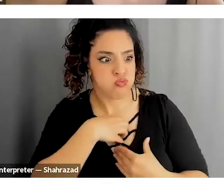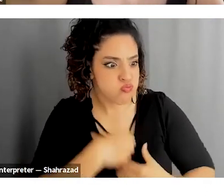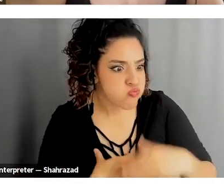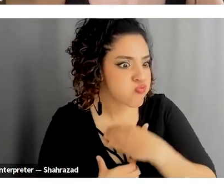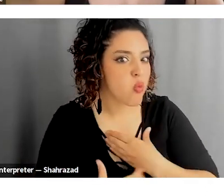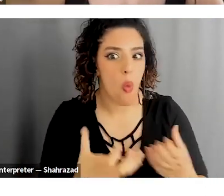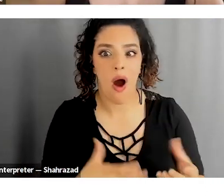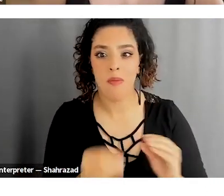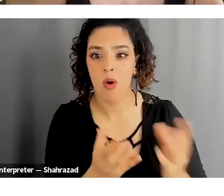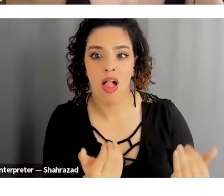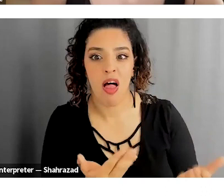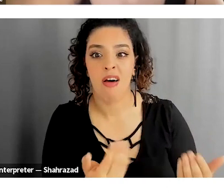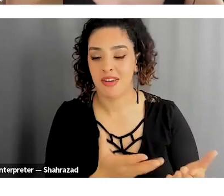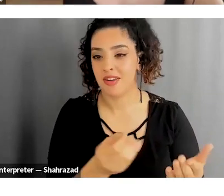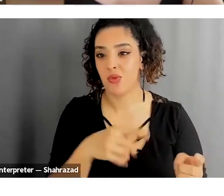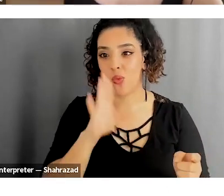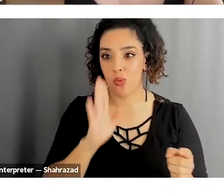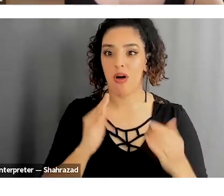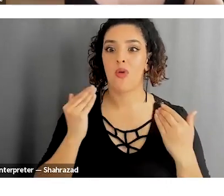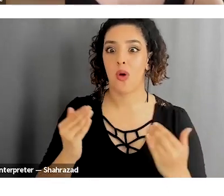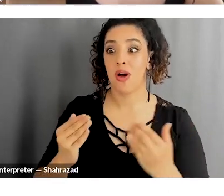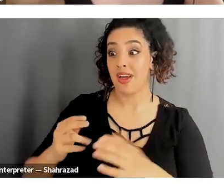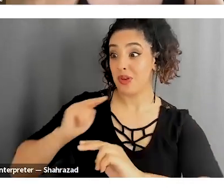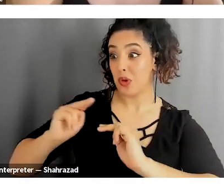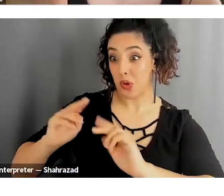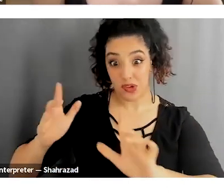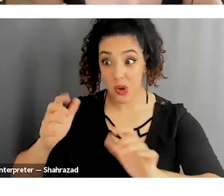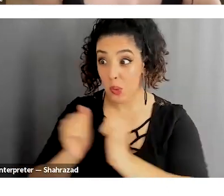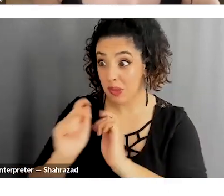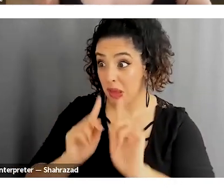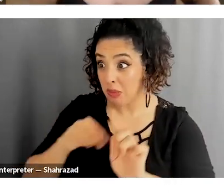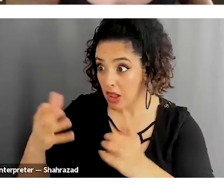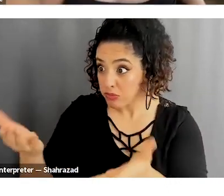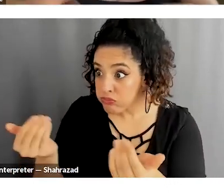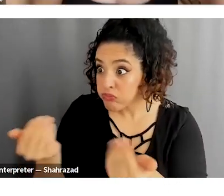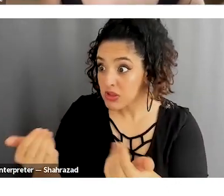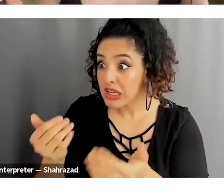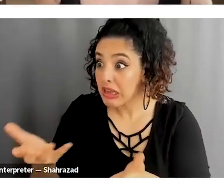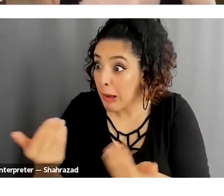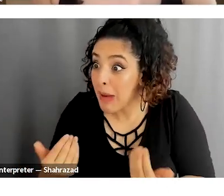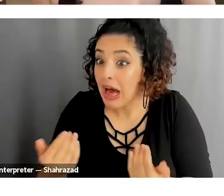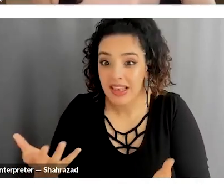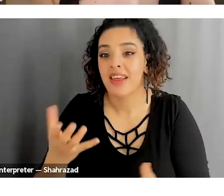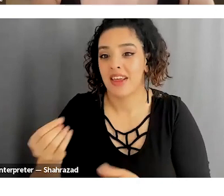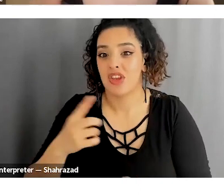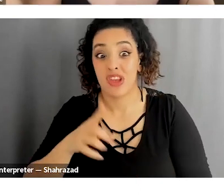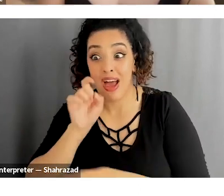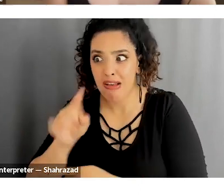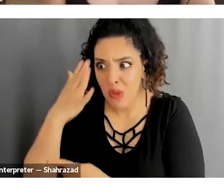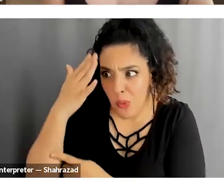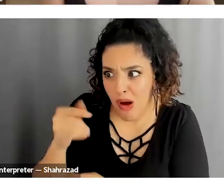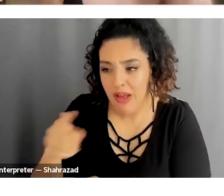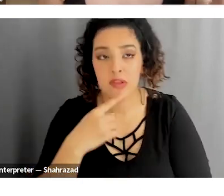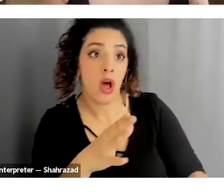that negotiates out loud with people to do these types of projects. And when she asks them why, they're like always coming up with a random excuse that